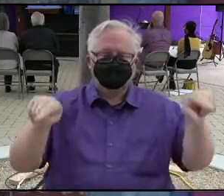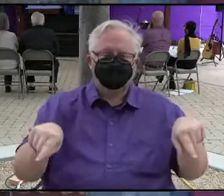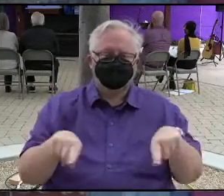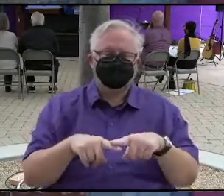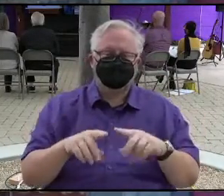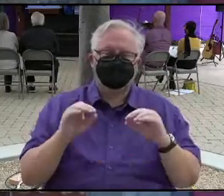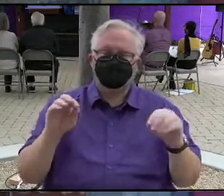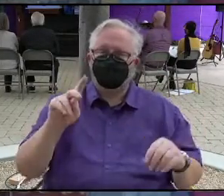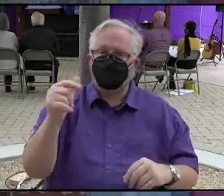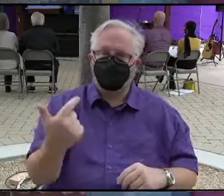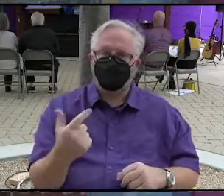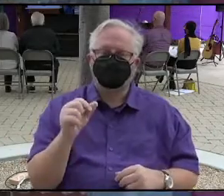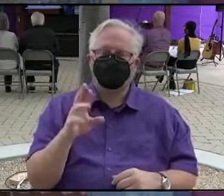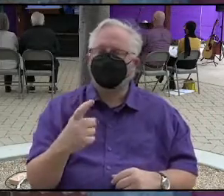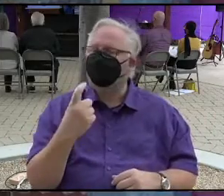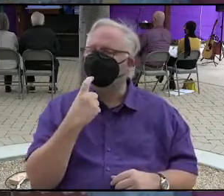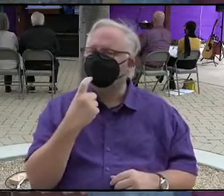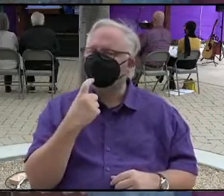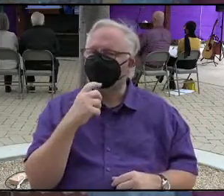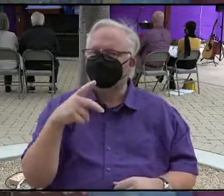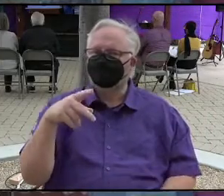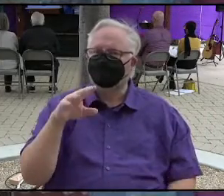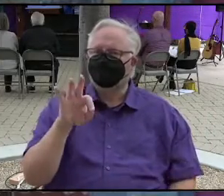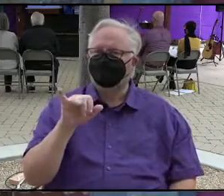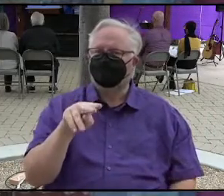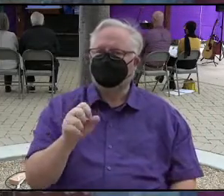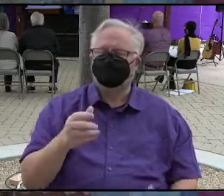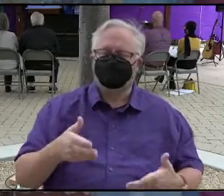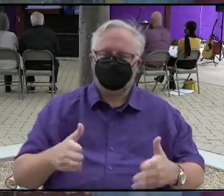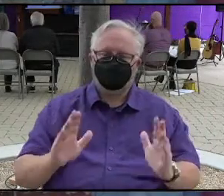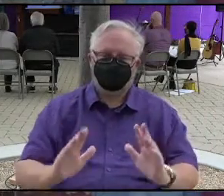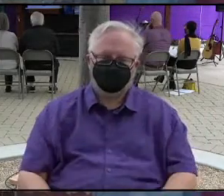"No dogs or Finns allowed."